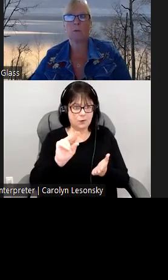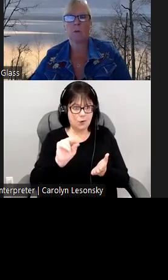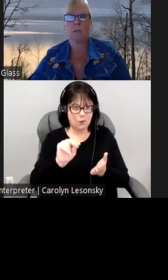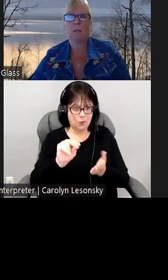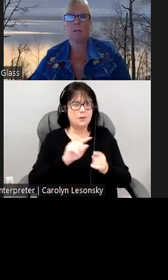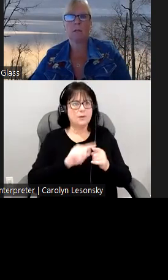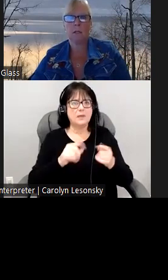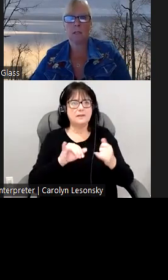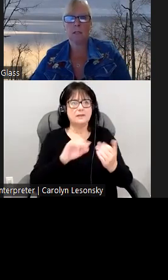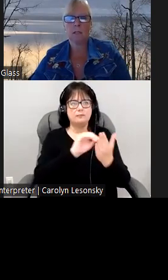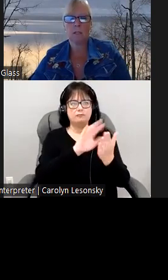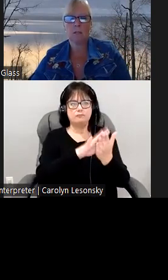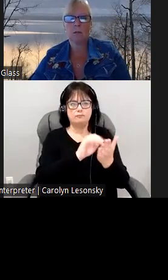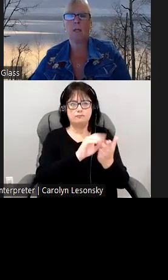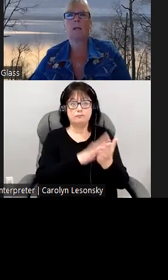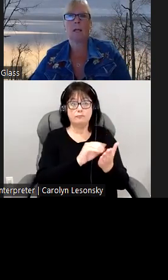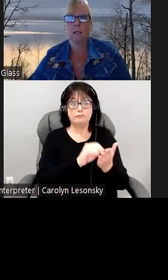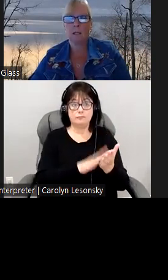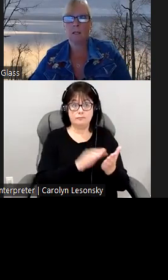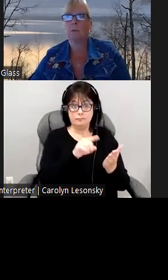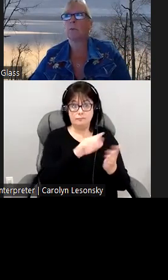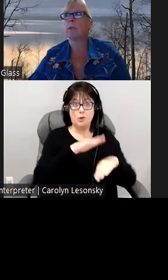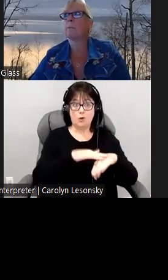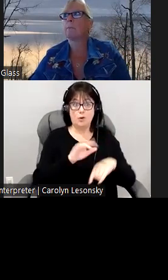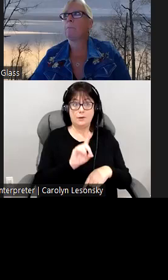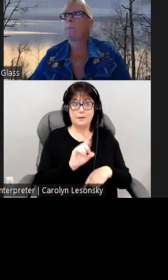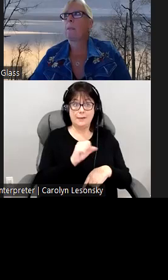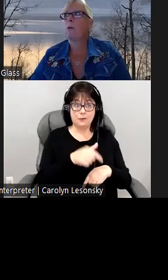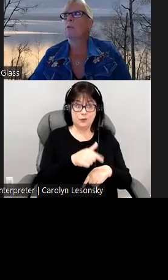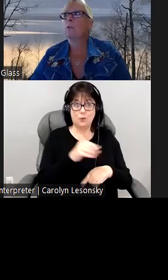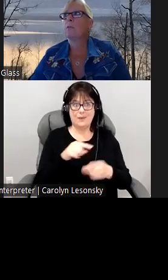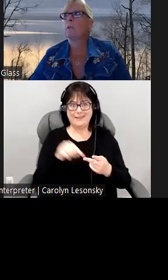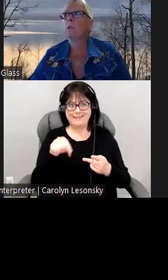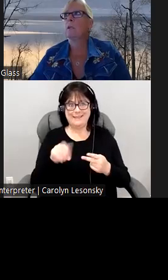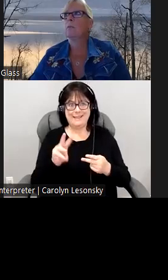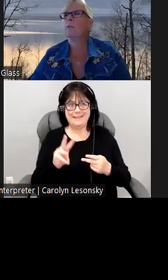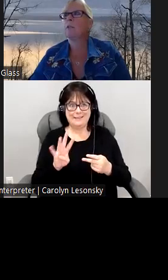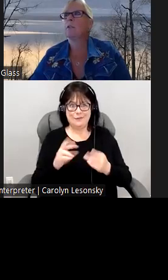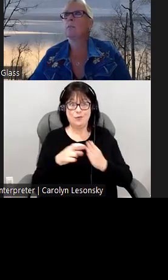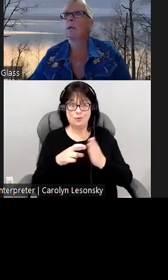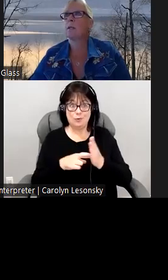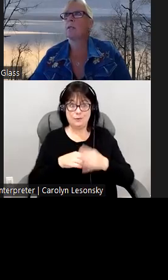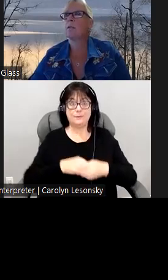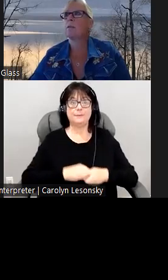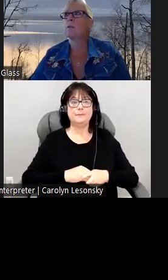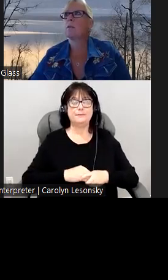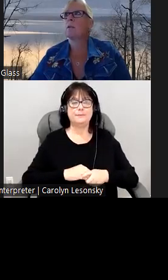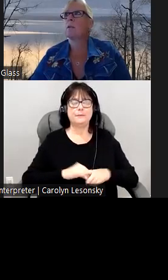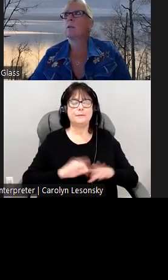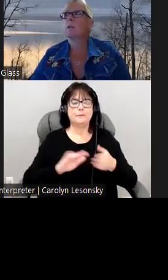is recorded in the DSQ and in this report. So a few little provincial